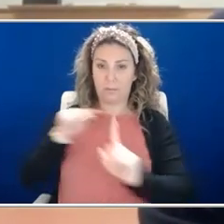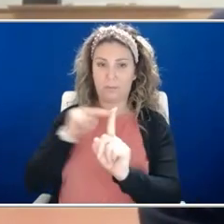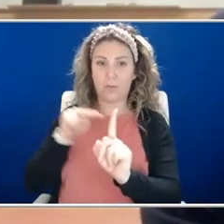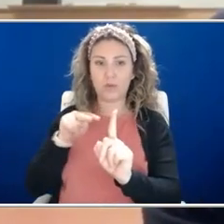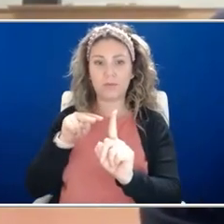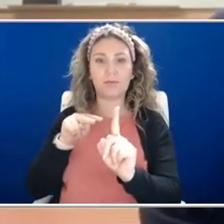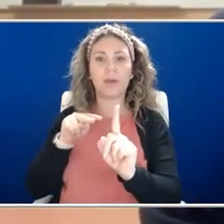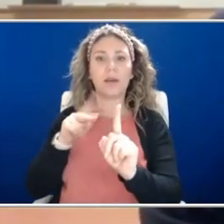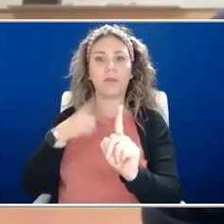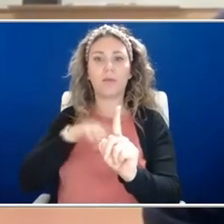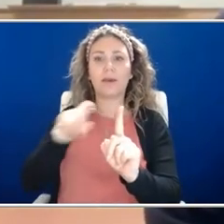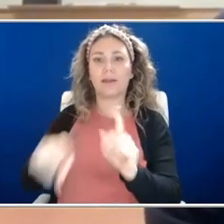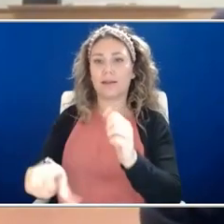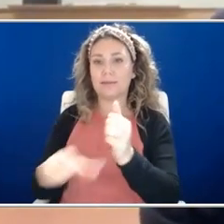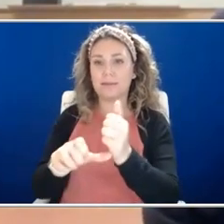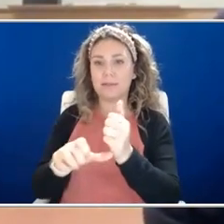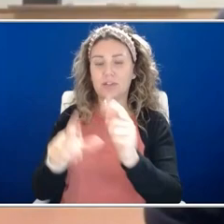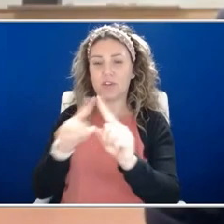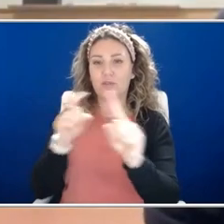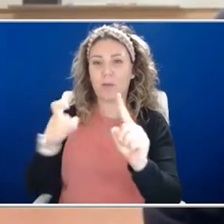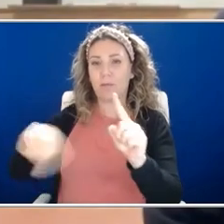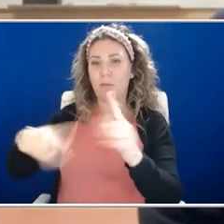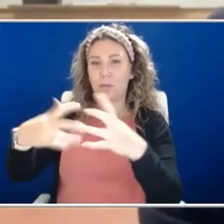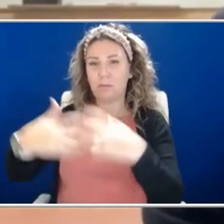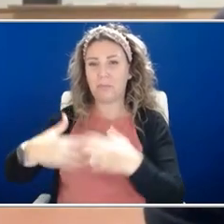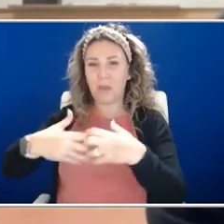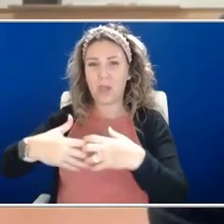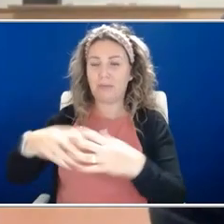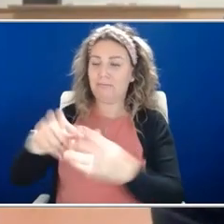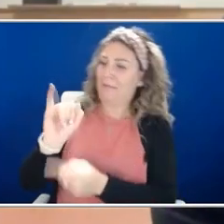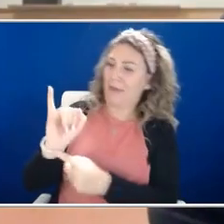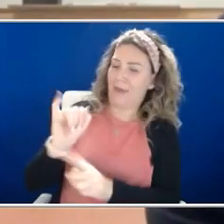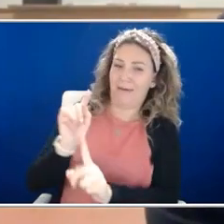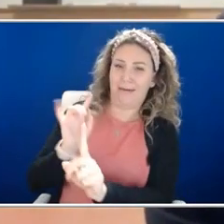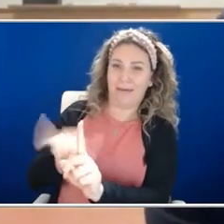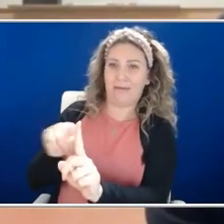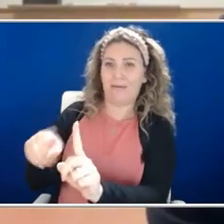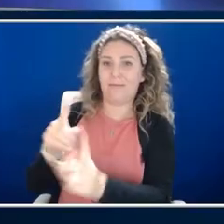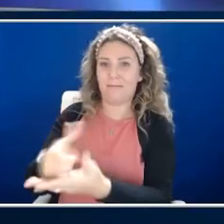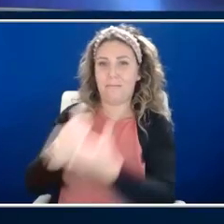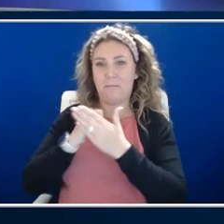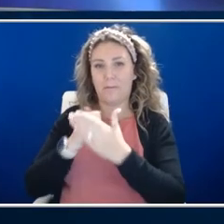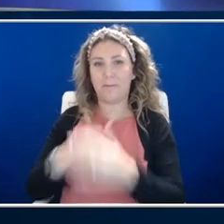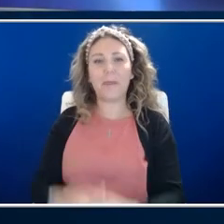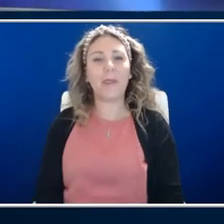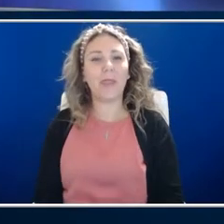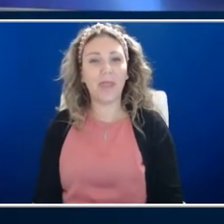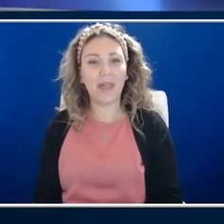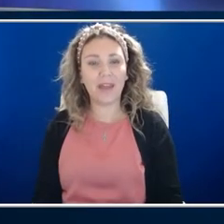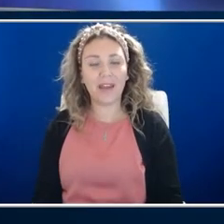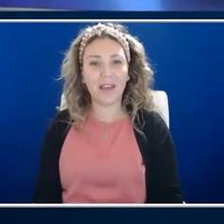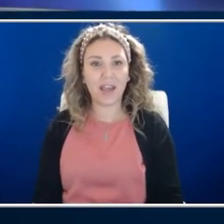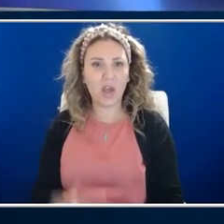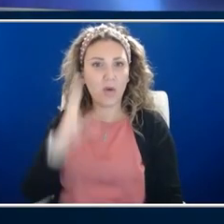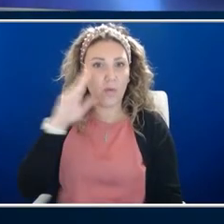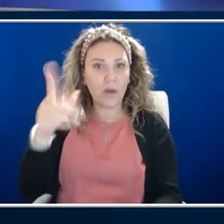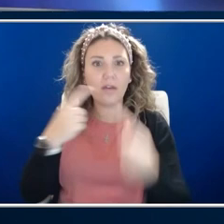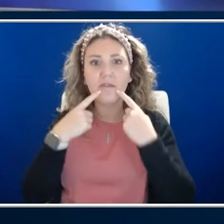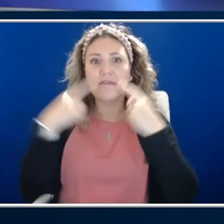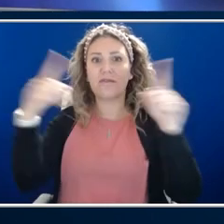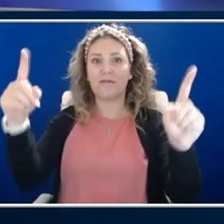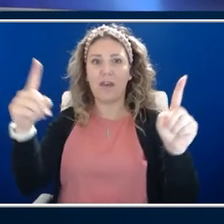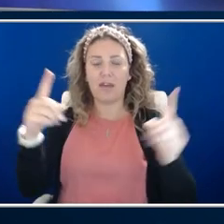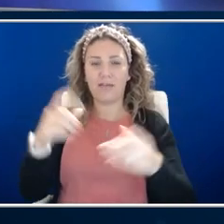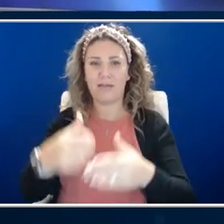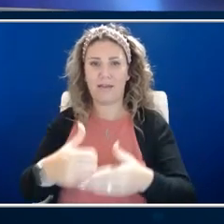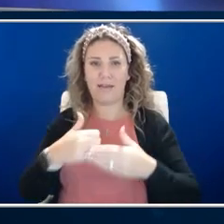these assistance from these intelligence to be able to help us in a sense. Is it going to finally be able to help me watch the Royals games